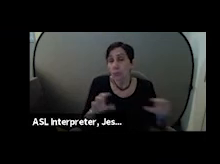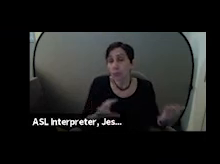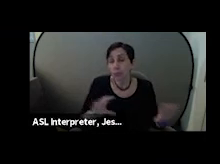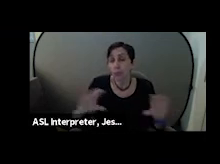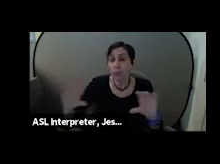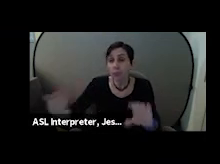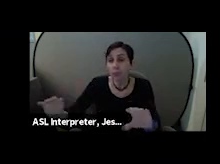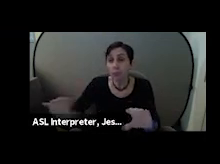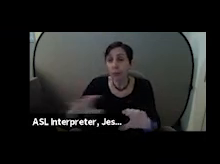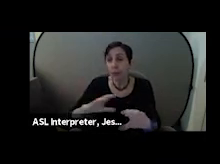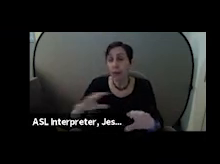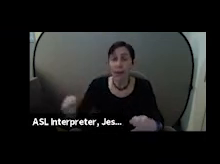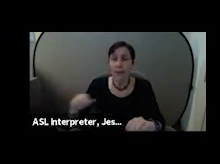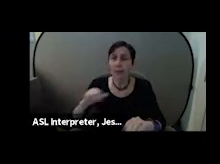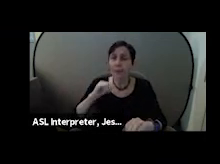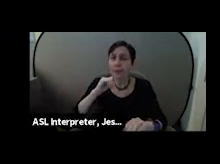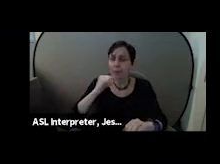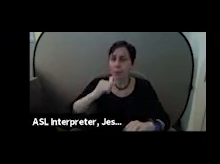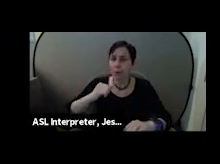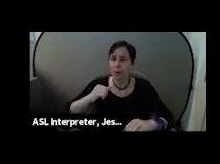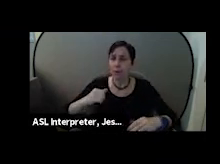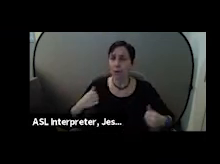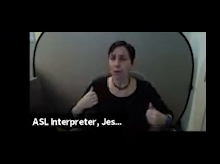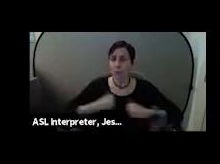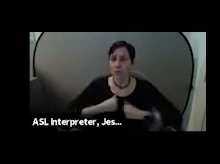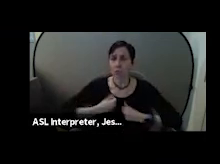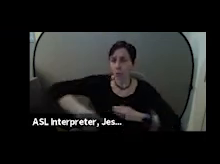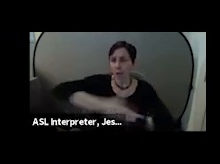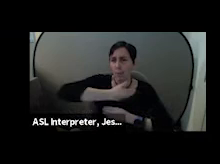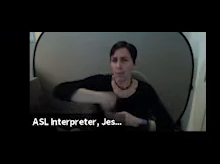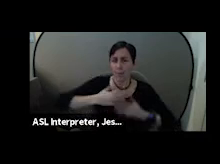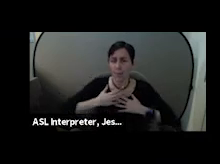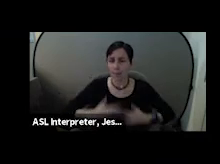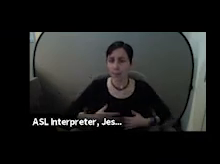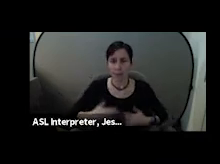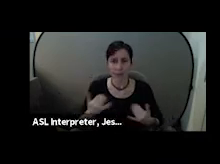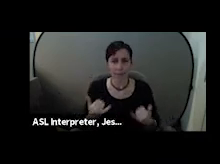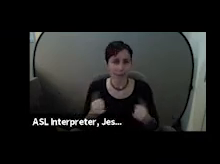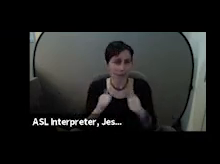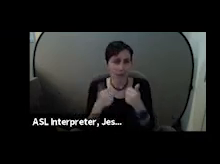actually enshrouded. So it's a very challenging time for us.